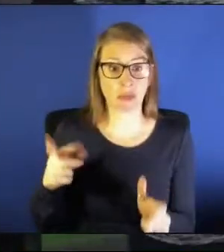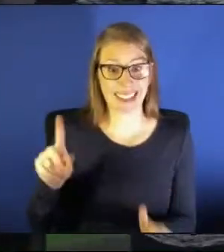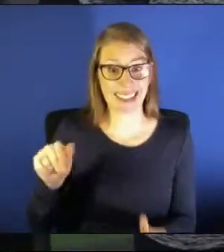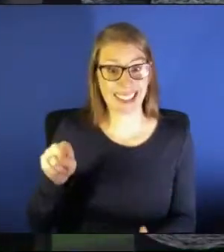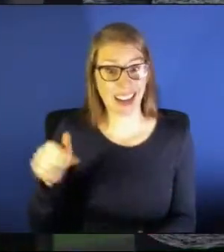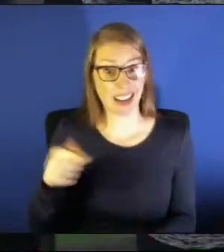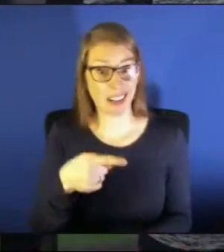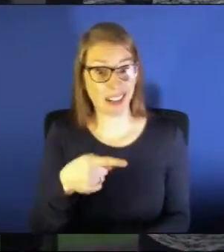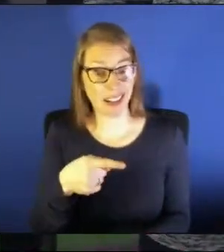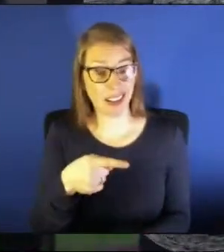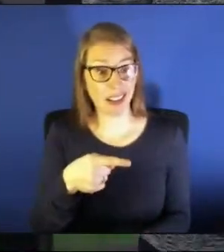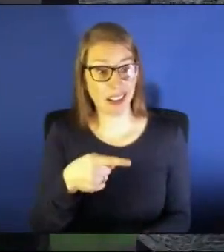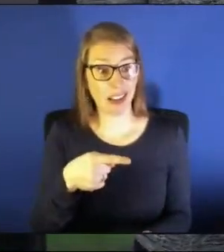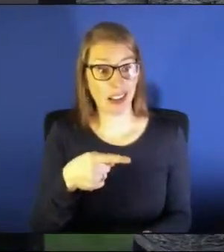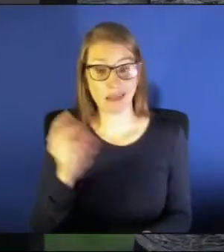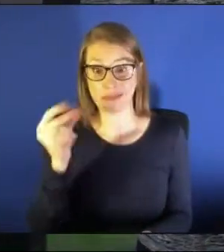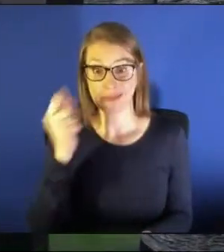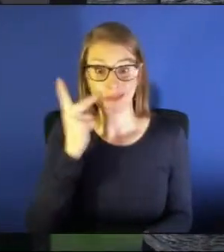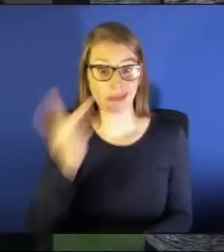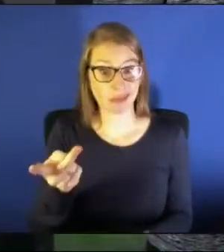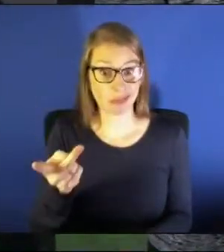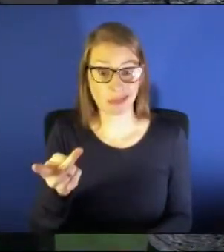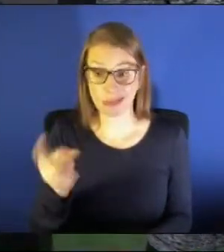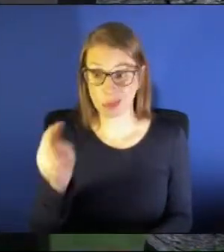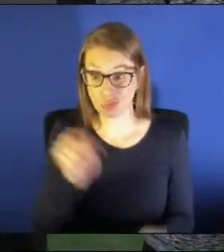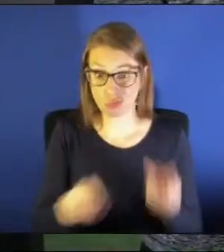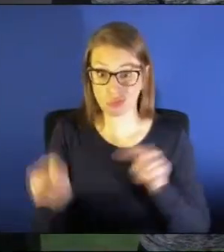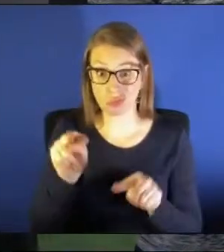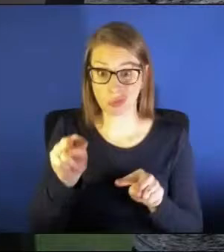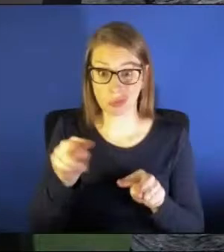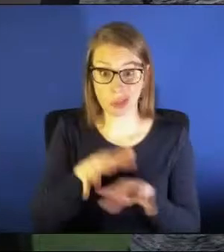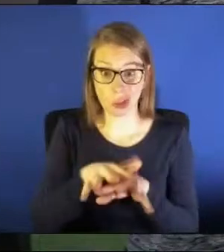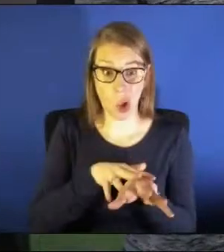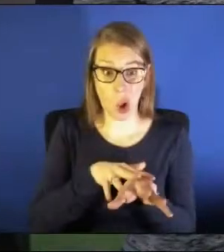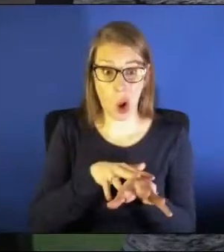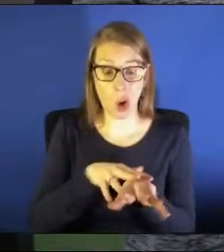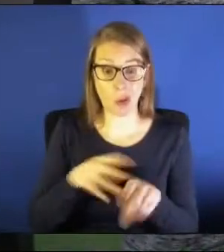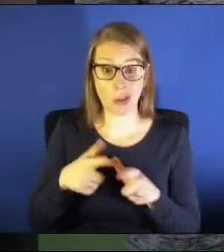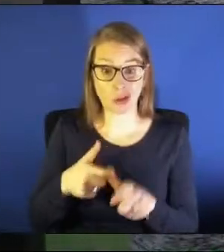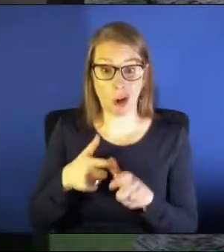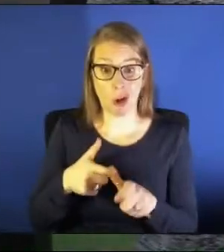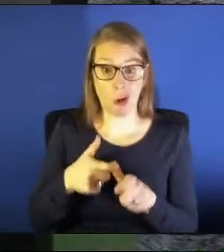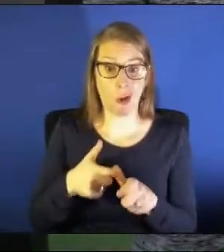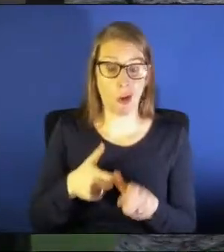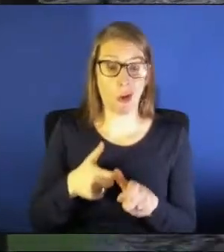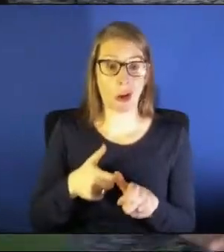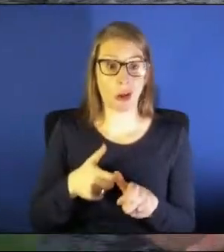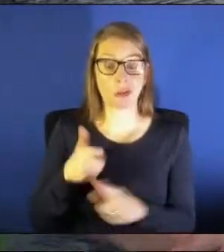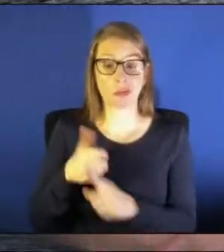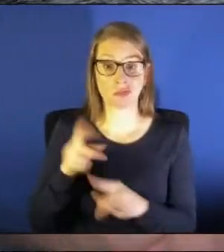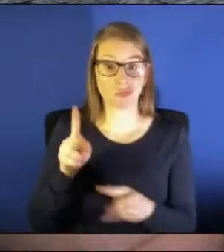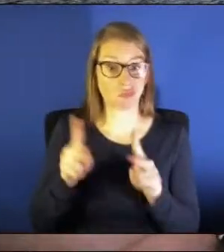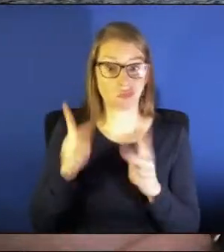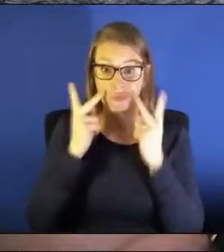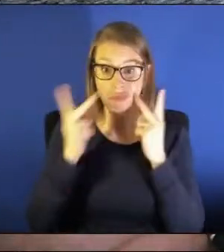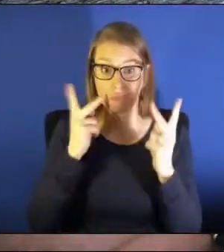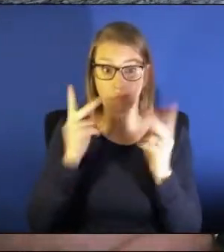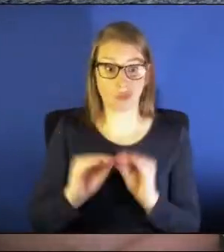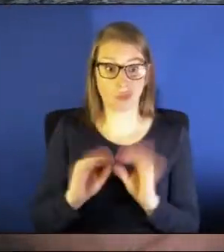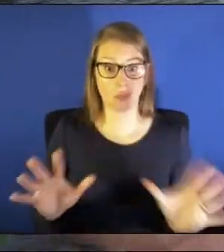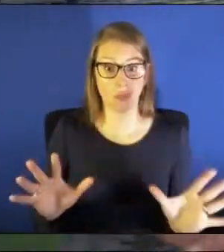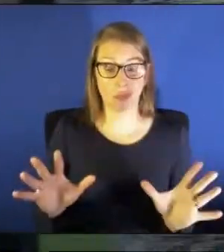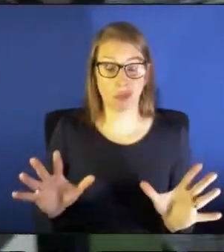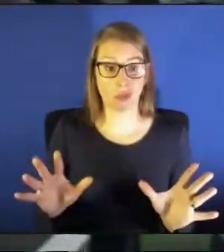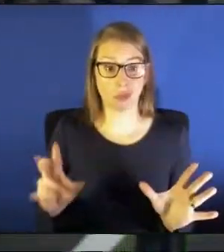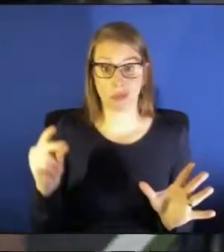just see instantly from looking at my slow jog, and what I was doing was she could see clearly what was making my knees hurt.